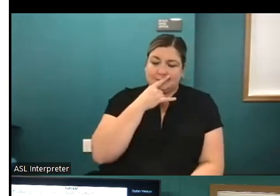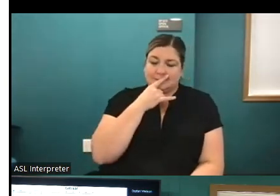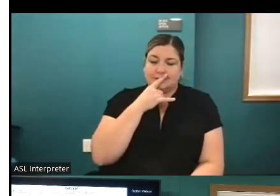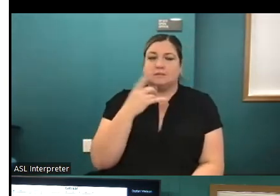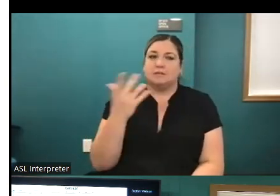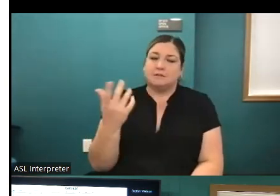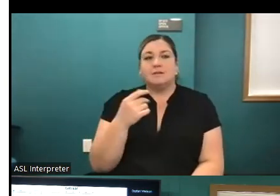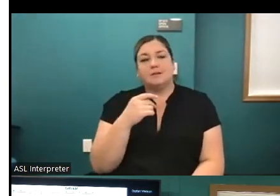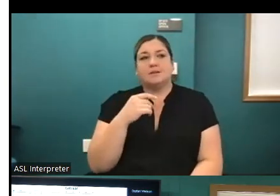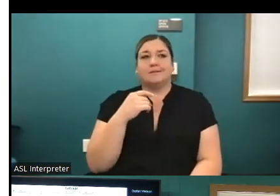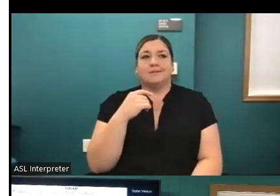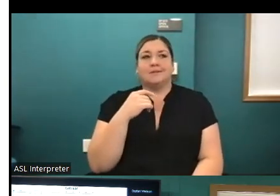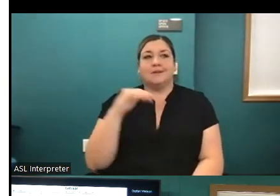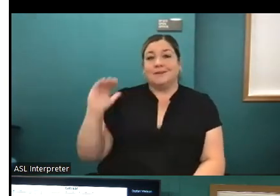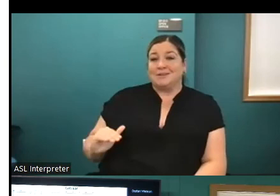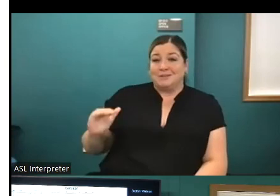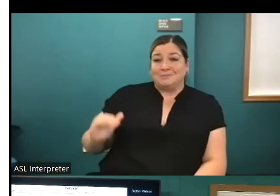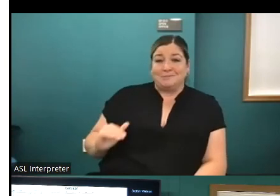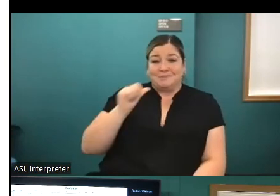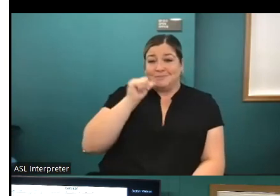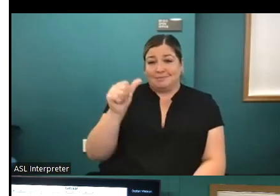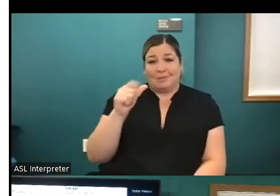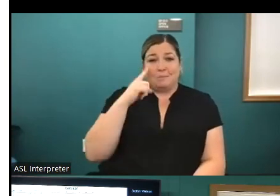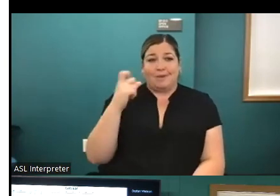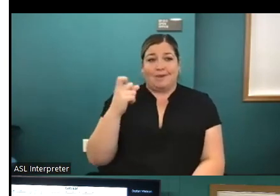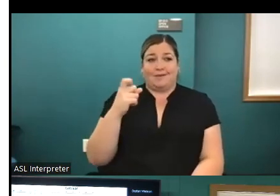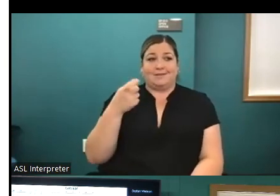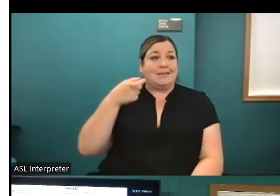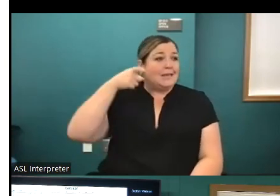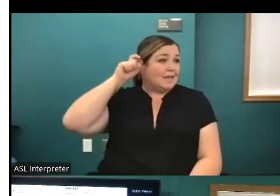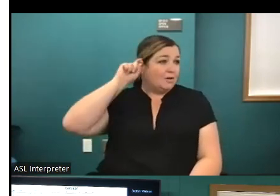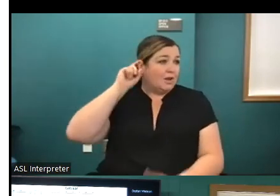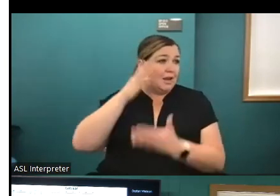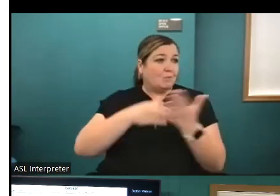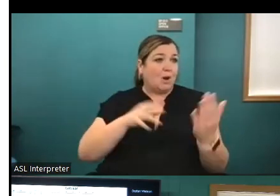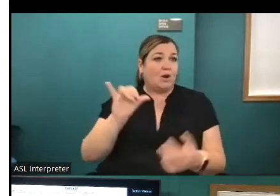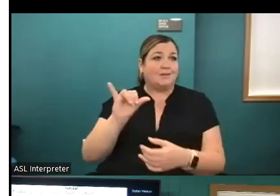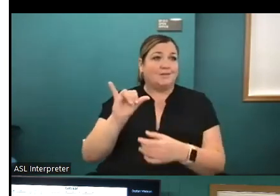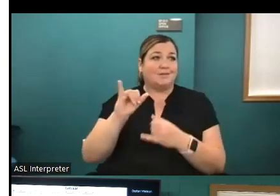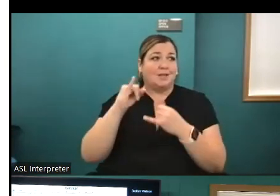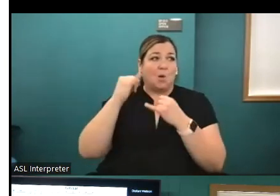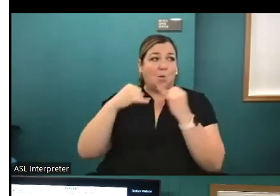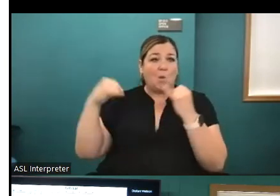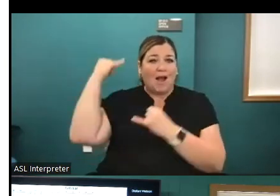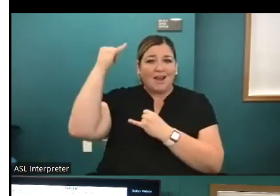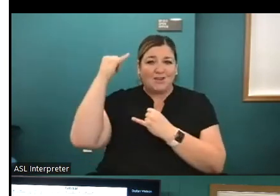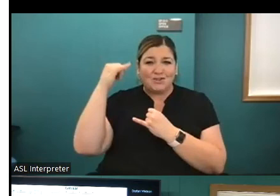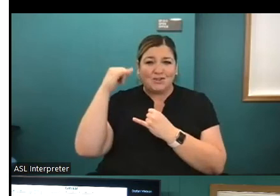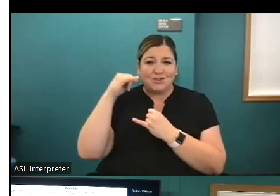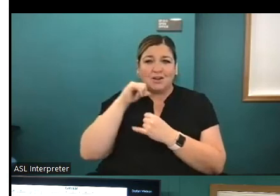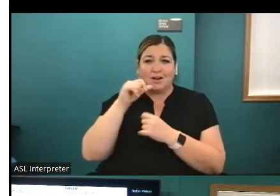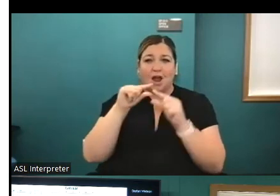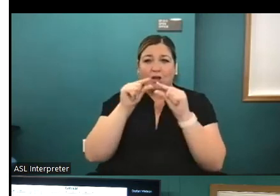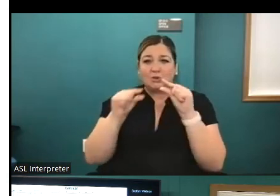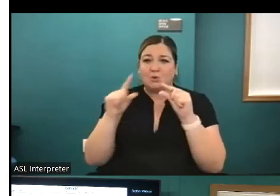primarily because, at least with cochlear, the hearing aid part is a rick, like the wire, it's not a tube. And it's